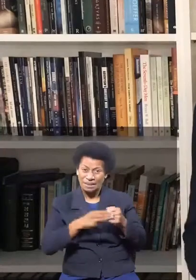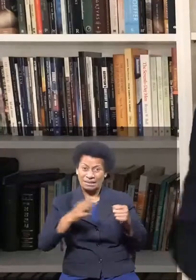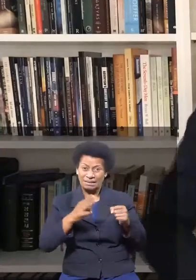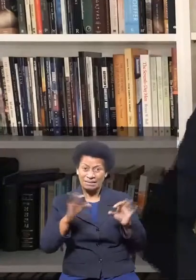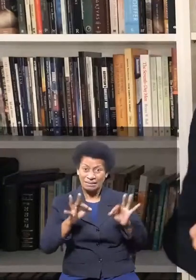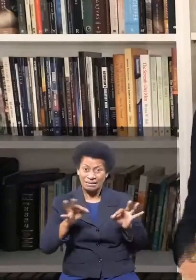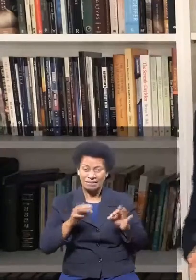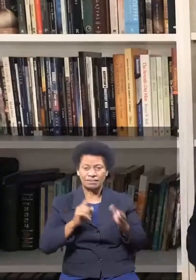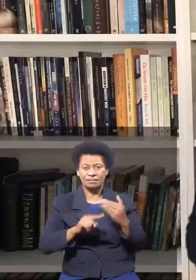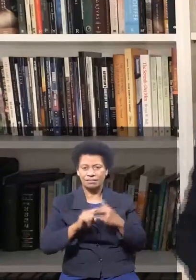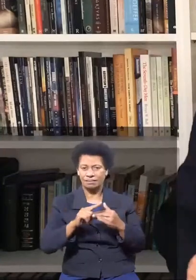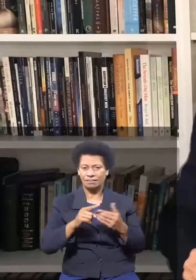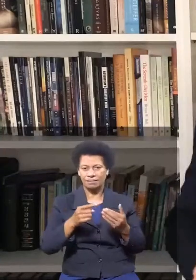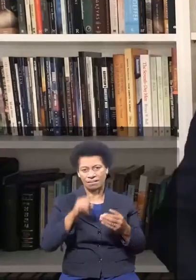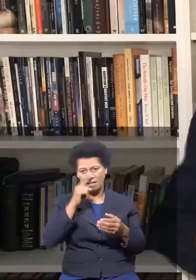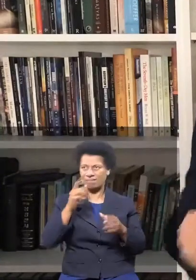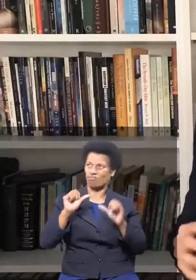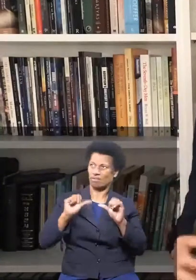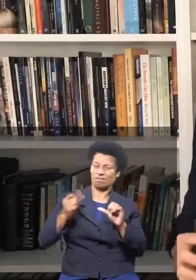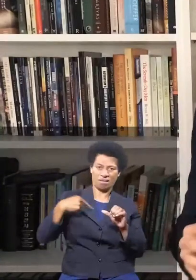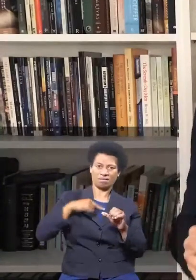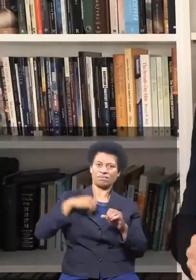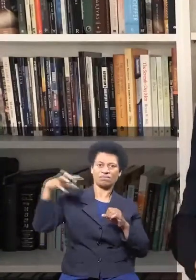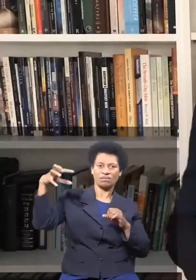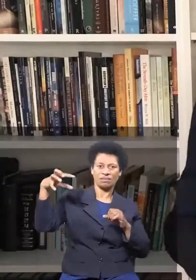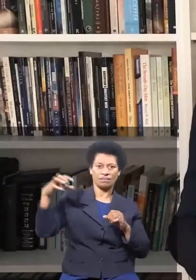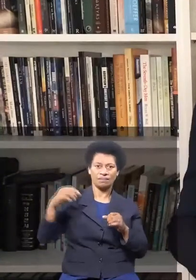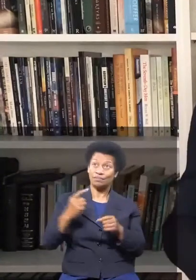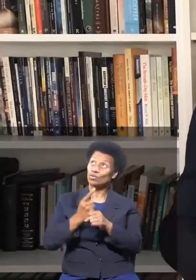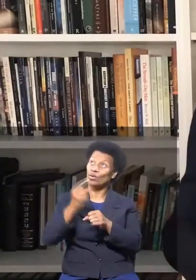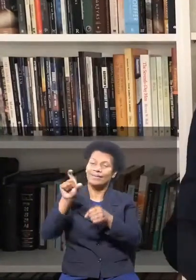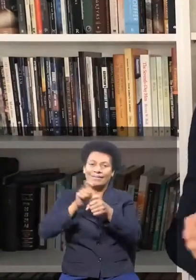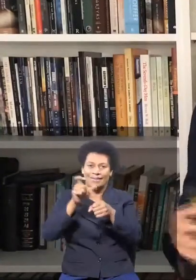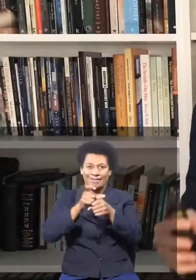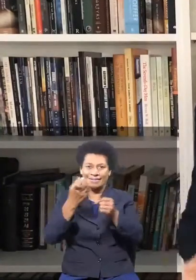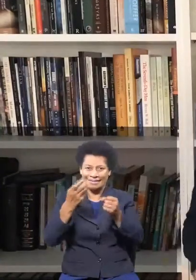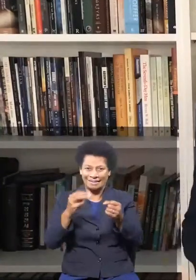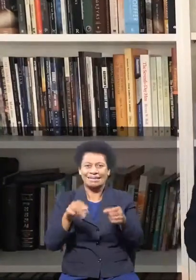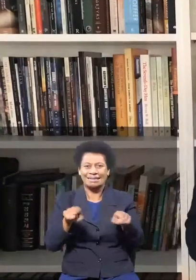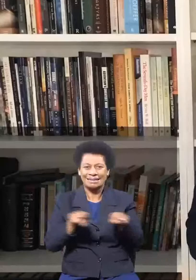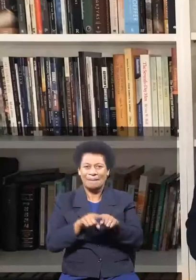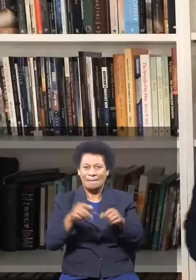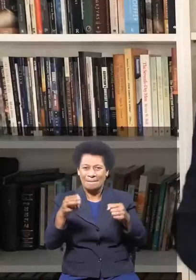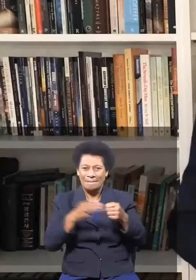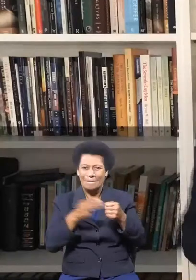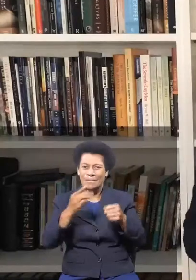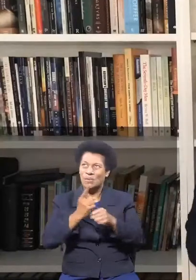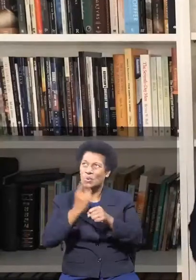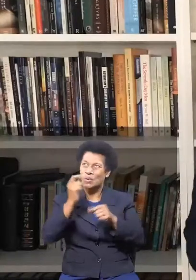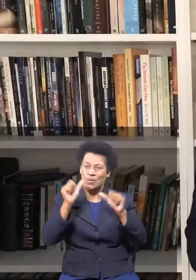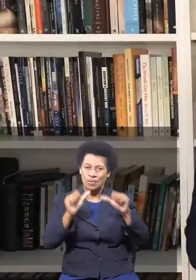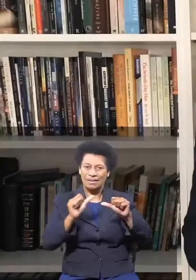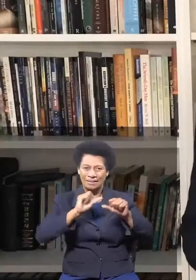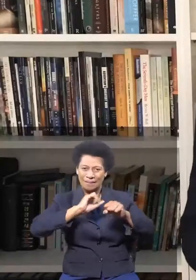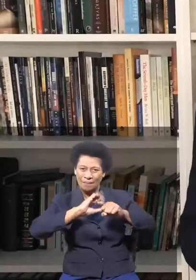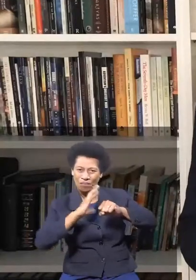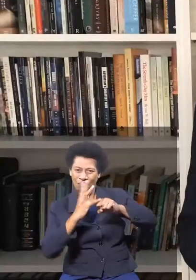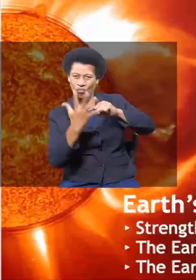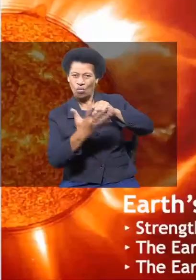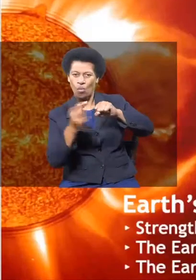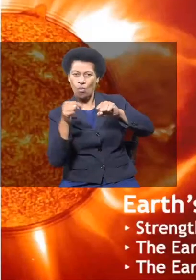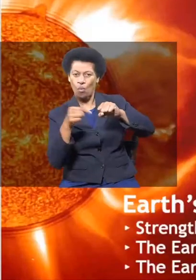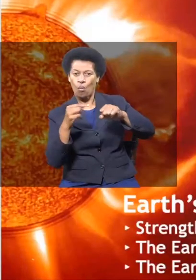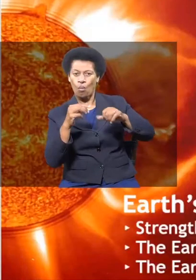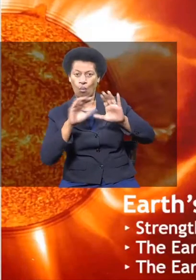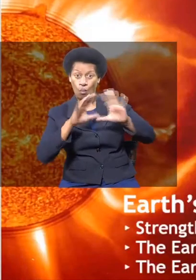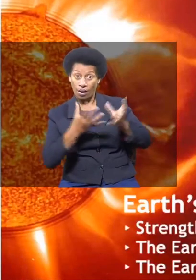very special, a magnetic field, to protect us, to be like a force field and shield around us. But